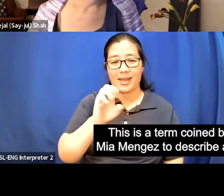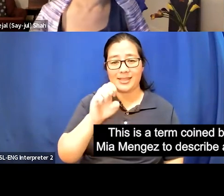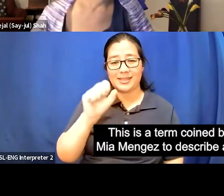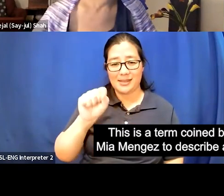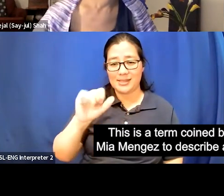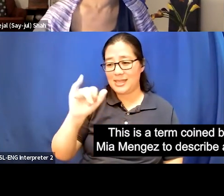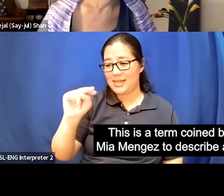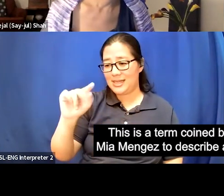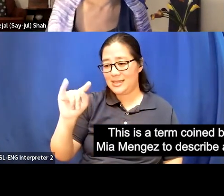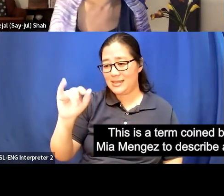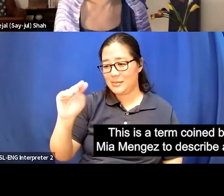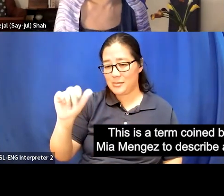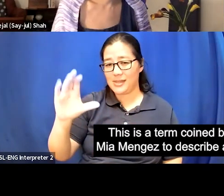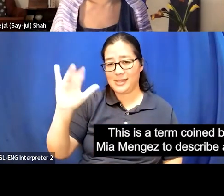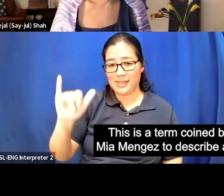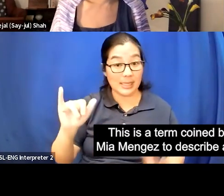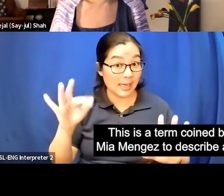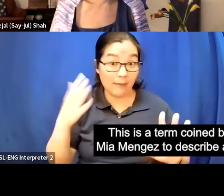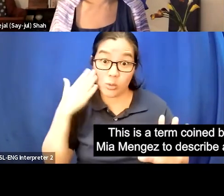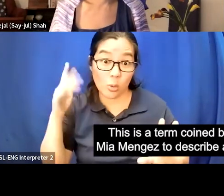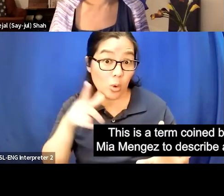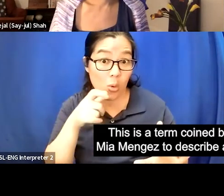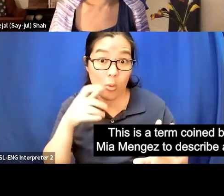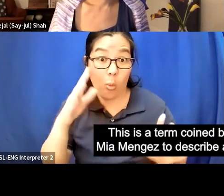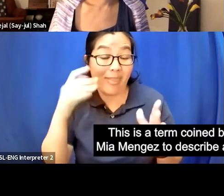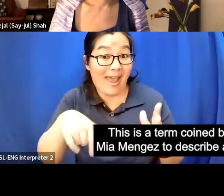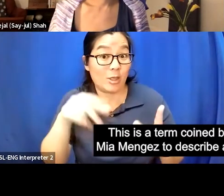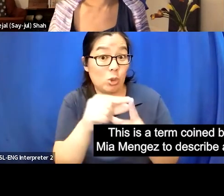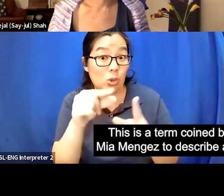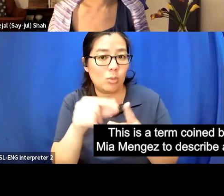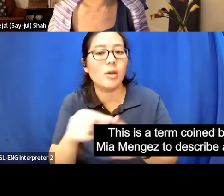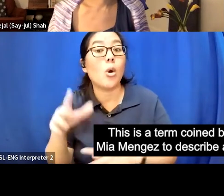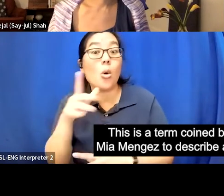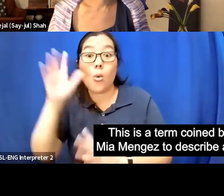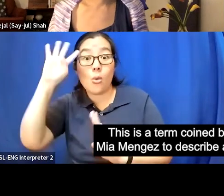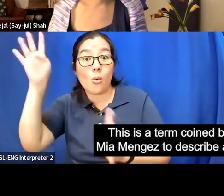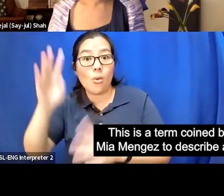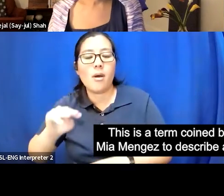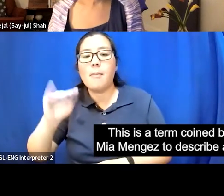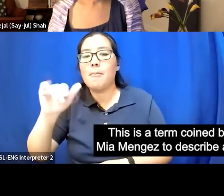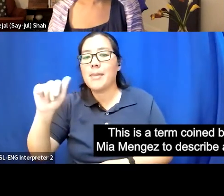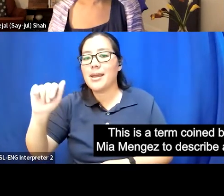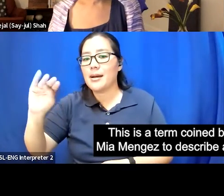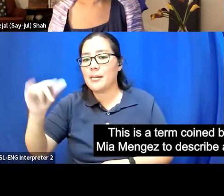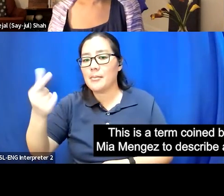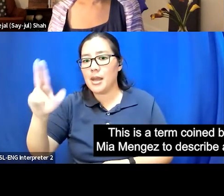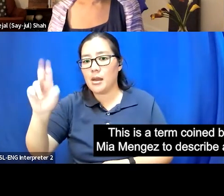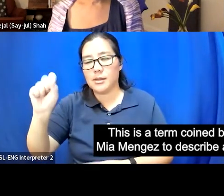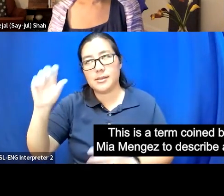is a term coined by the incredible activist Mia Mingus to describe a number of